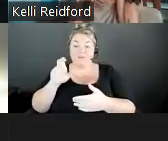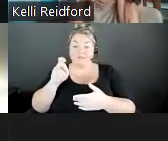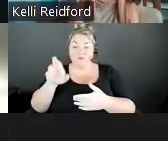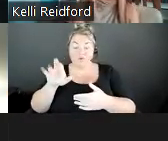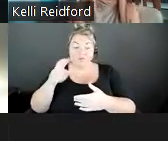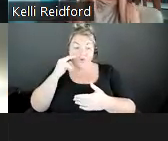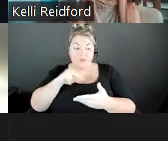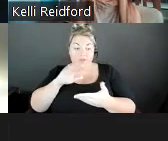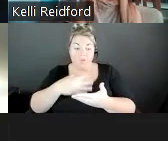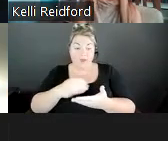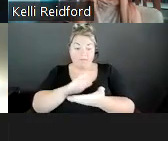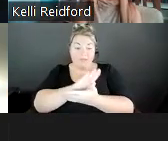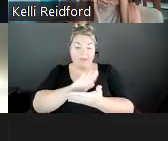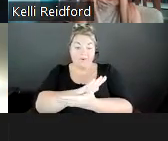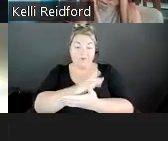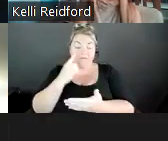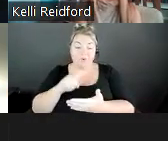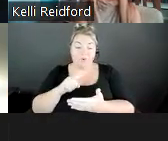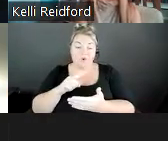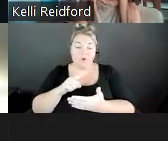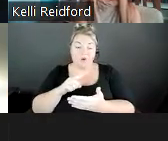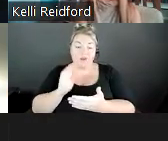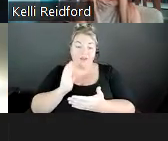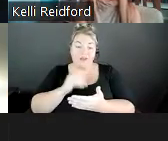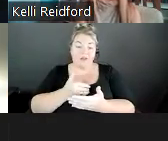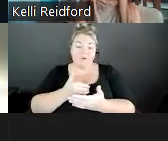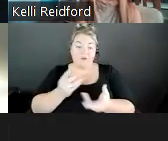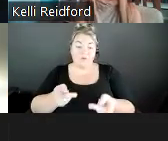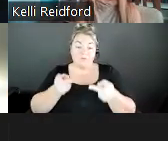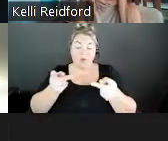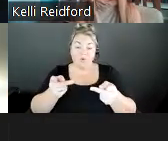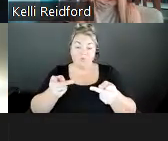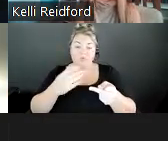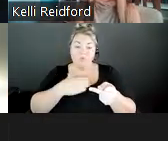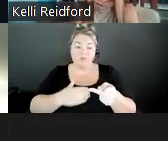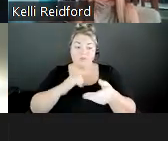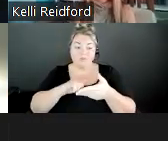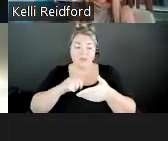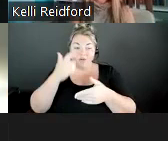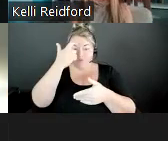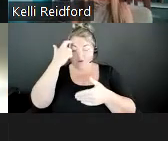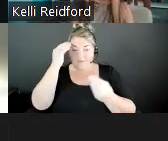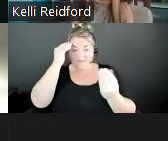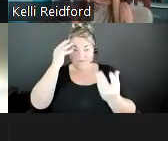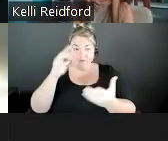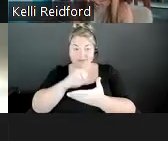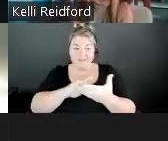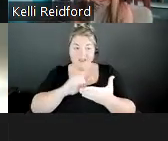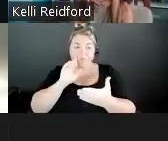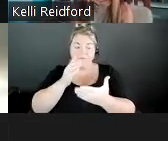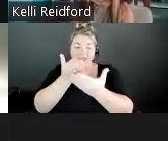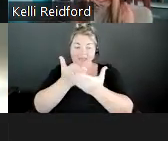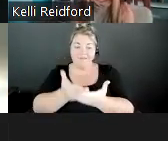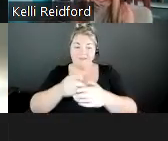white paper for our proposed wish that trauma-informed design will be an